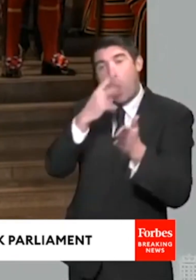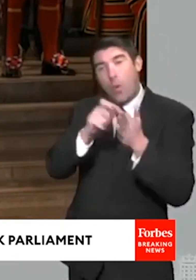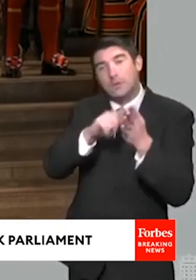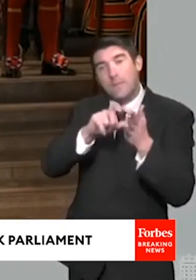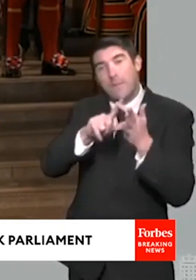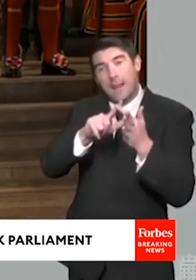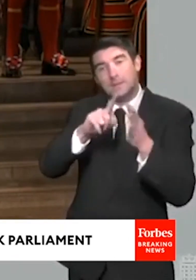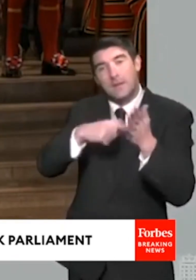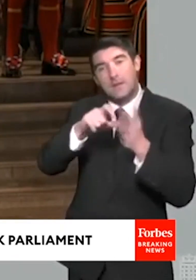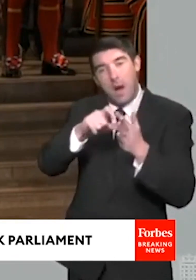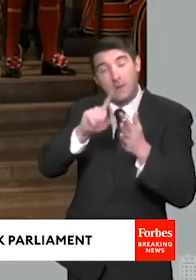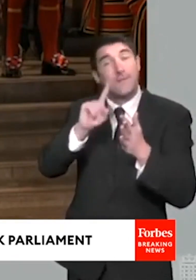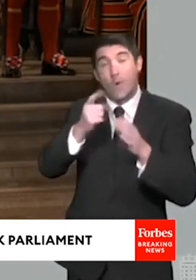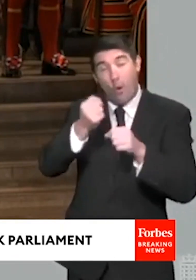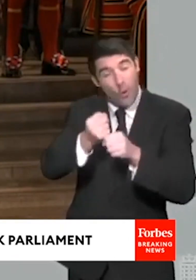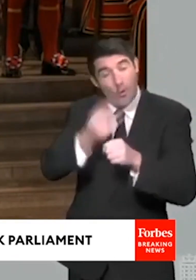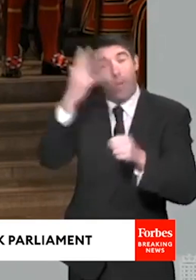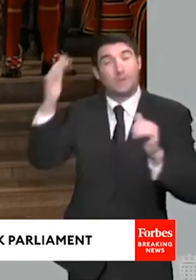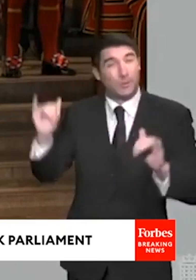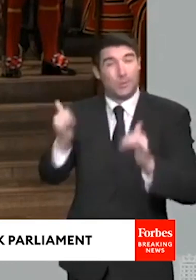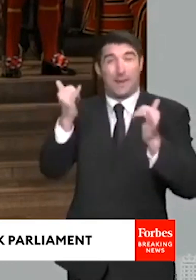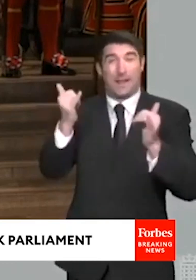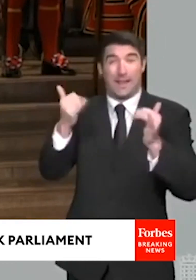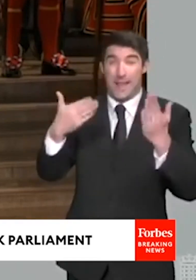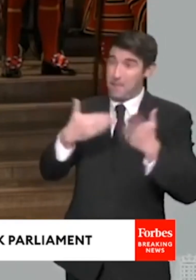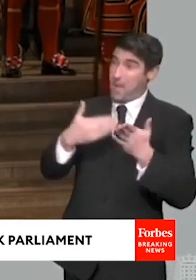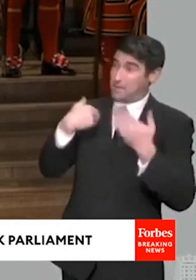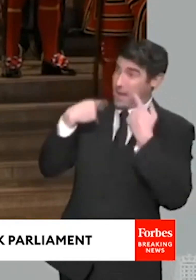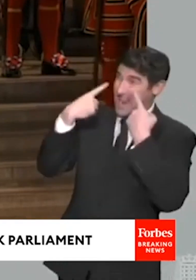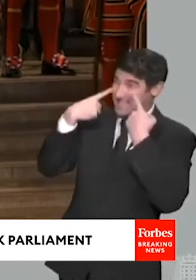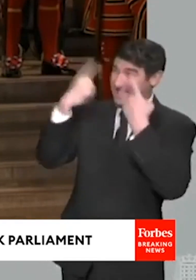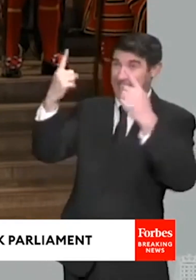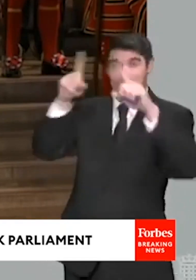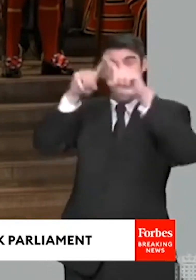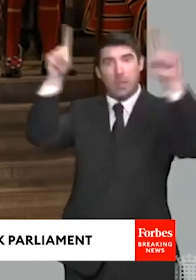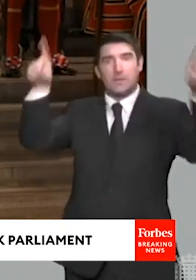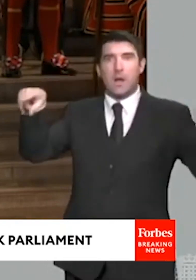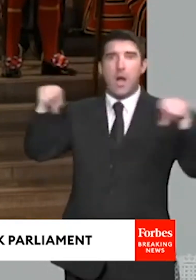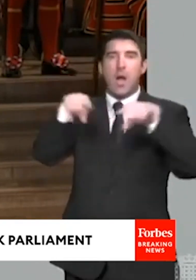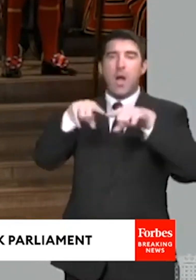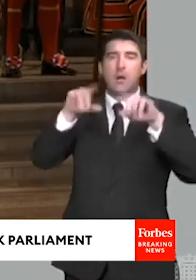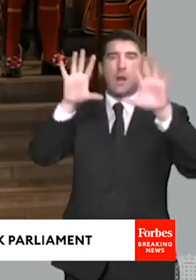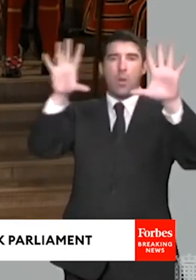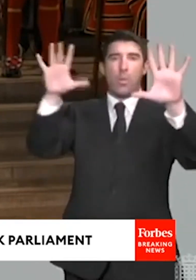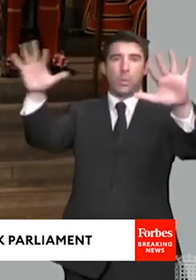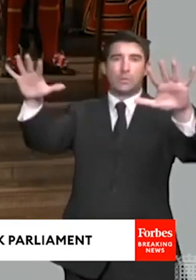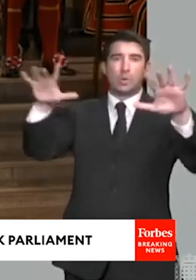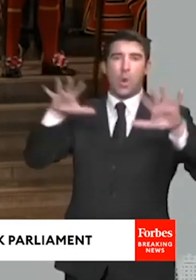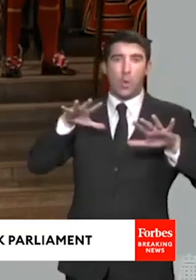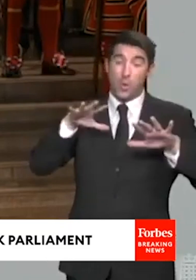the magnificent stained glass window before me for the Diamond Jubilee, and